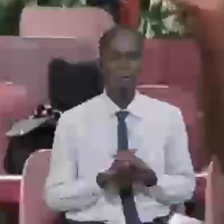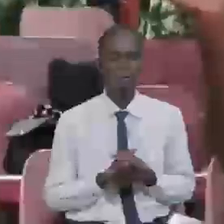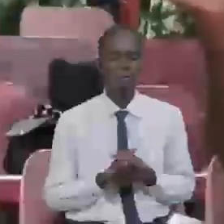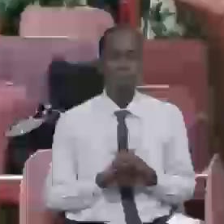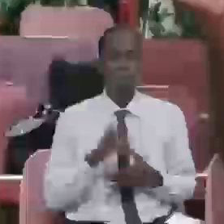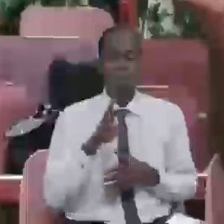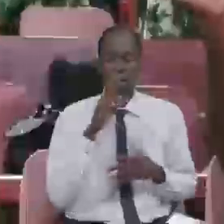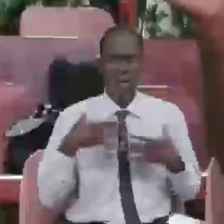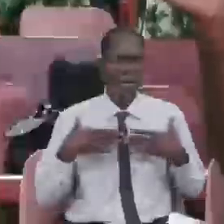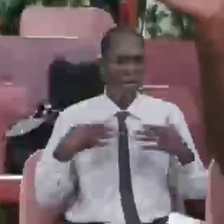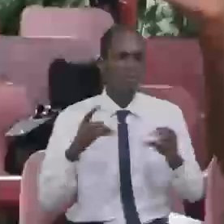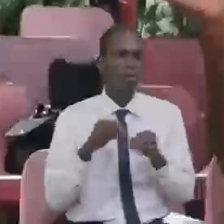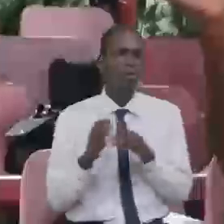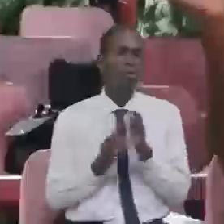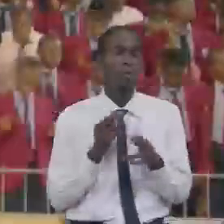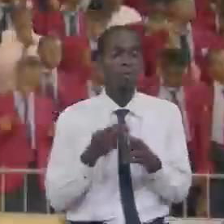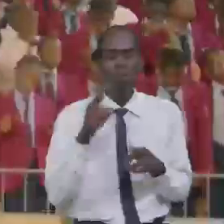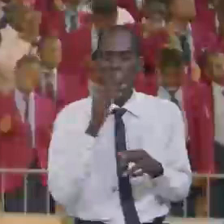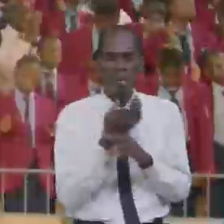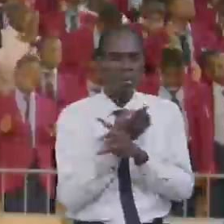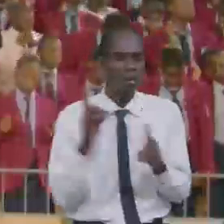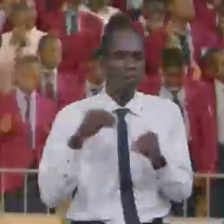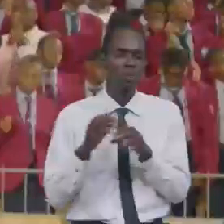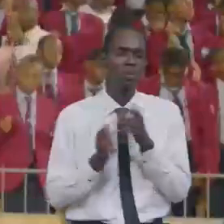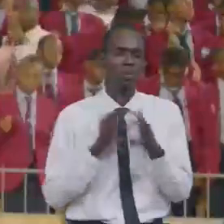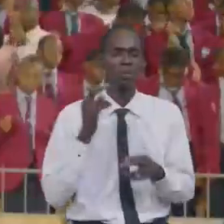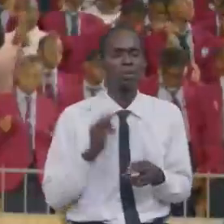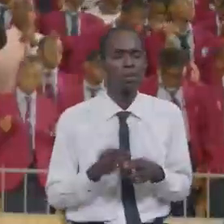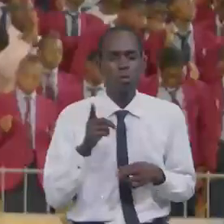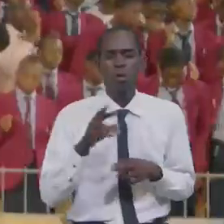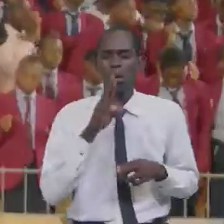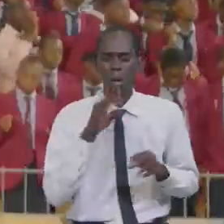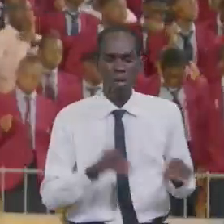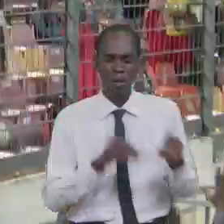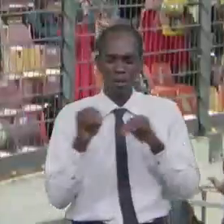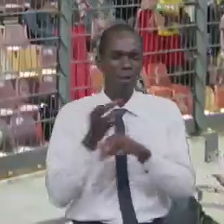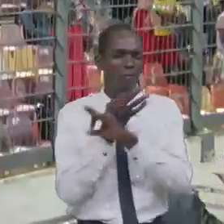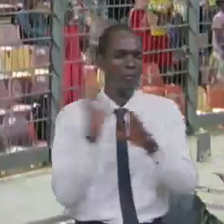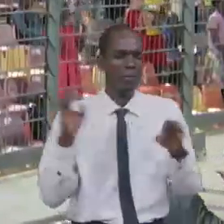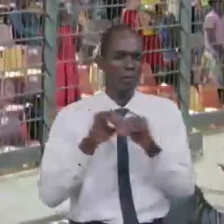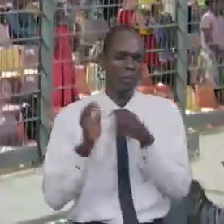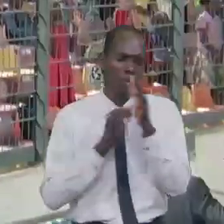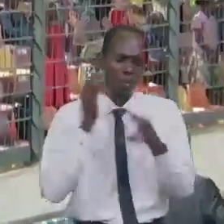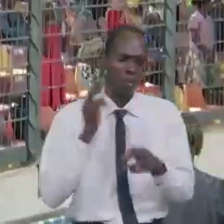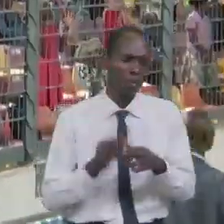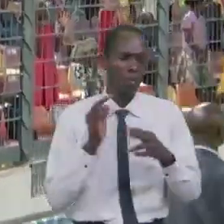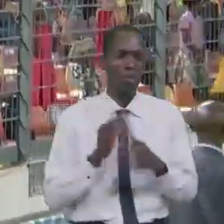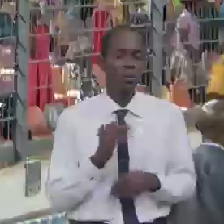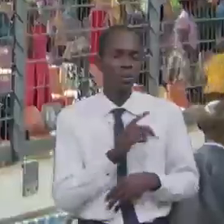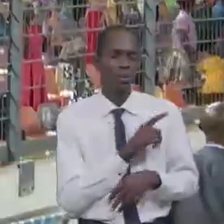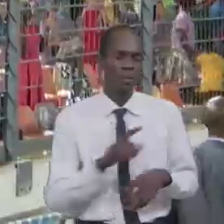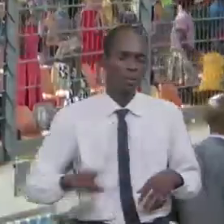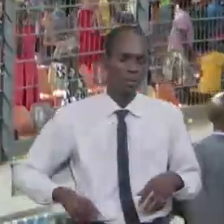healed. You are delivered. You are set free. The Lord